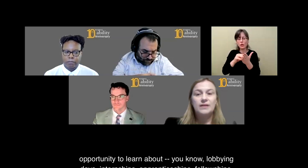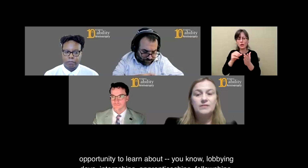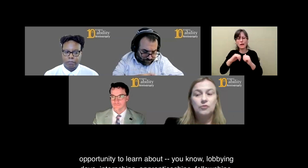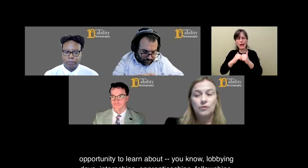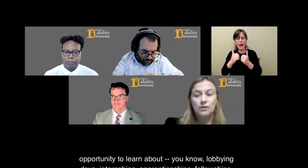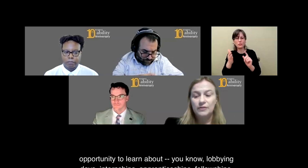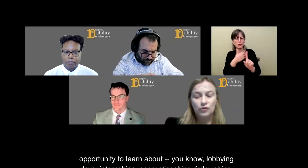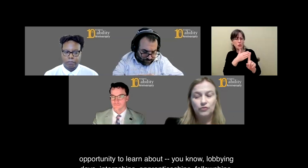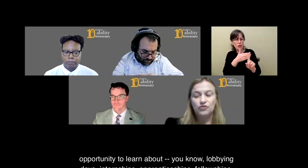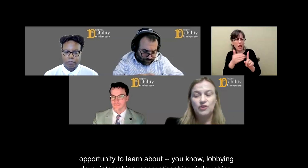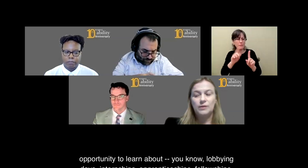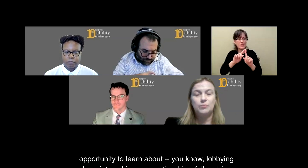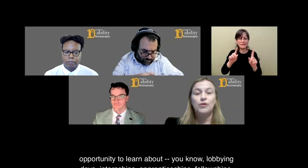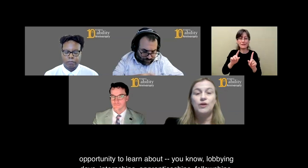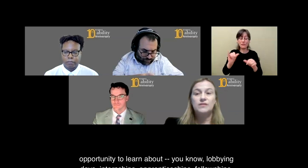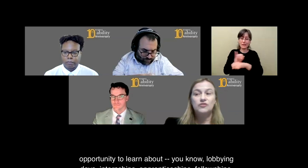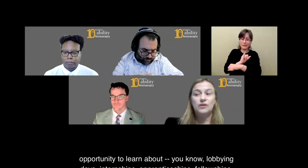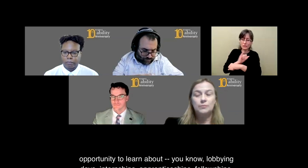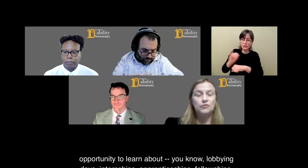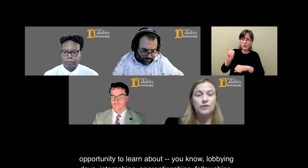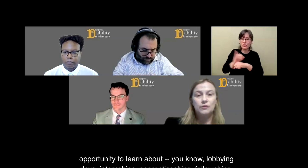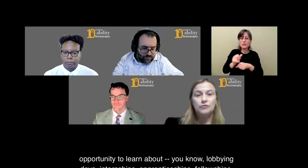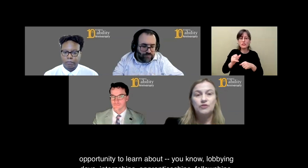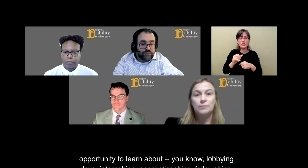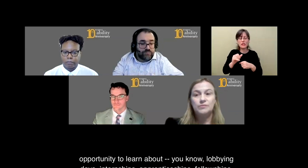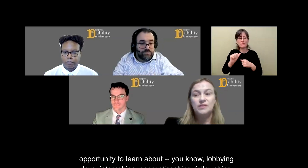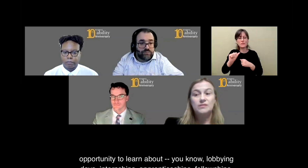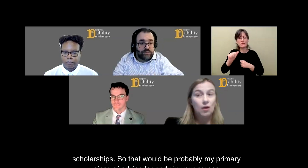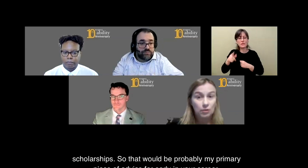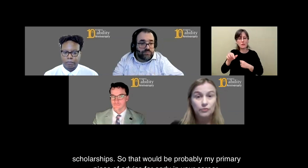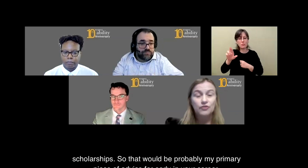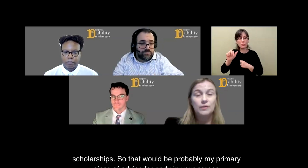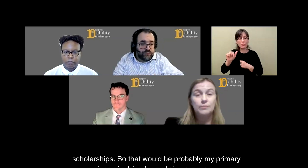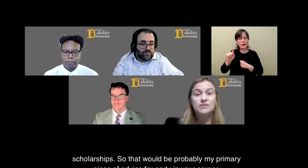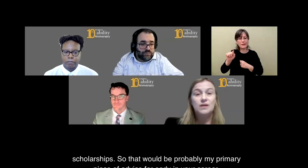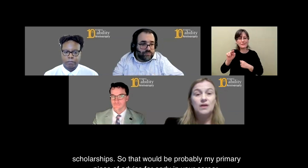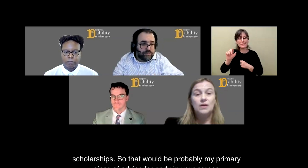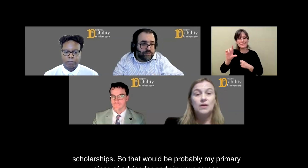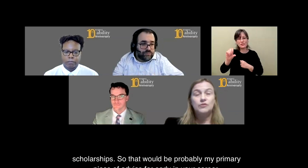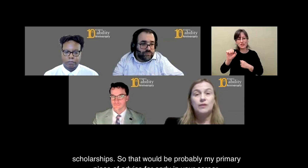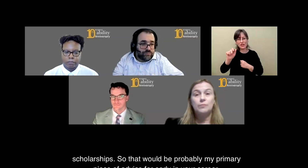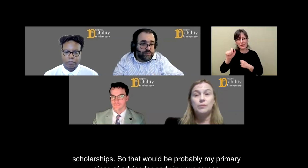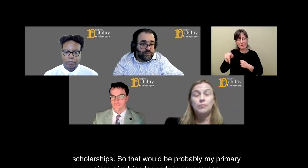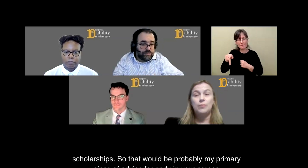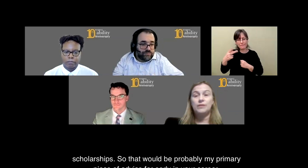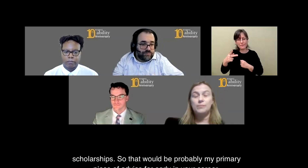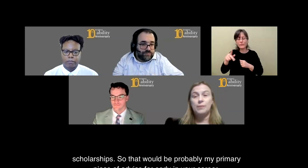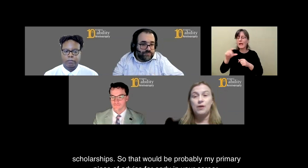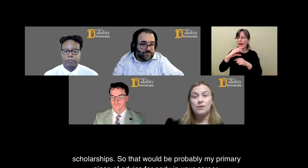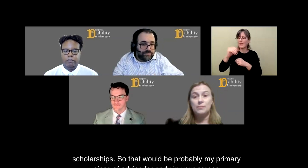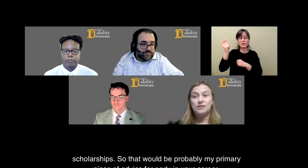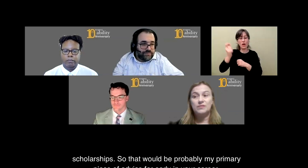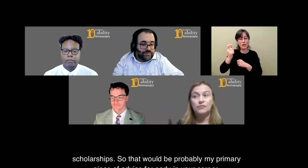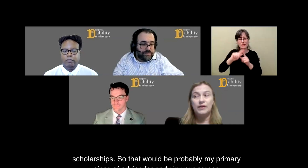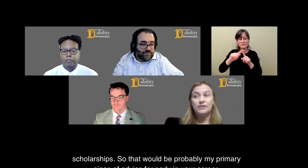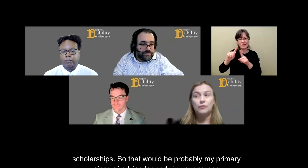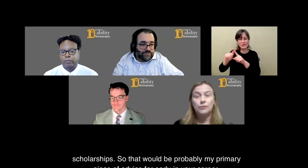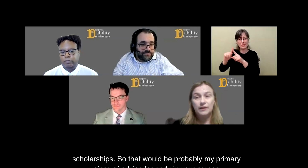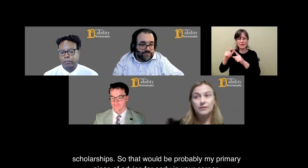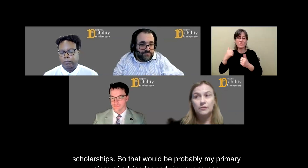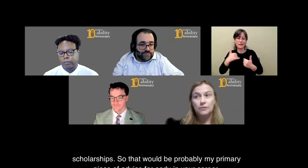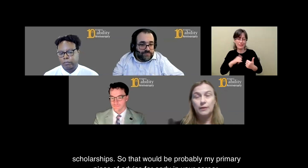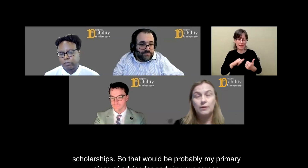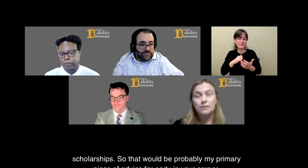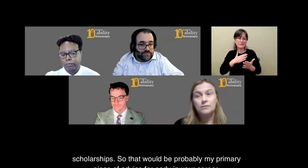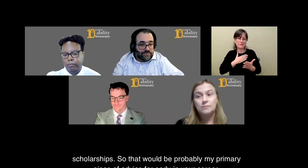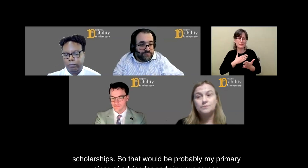lobbying days, internships, apprenticeships, fellowships, scholarships. So that would be probably my primary piece of advice for